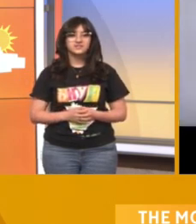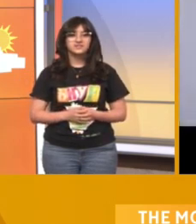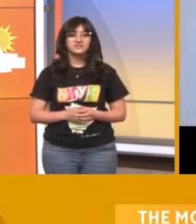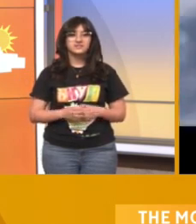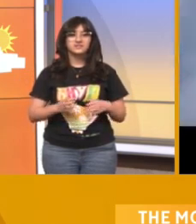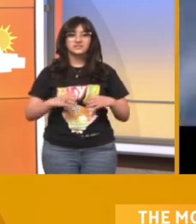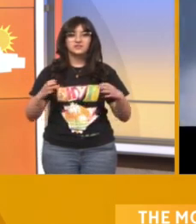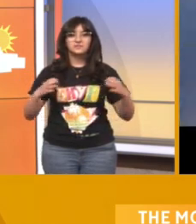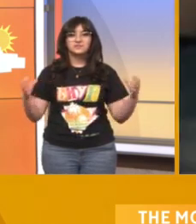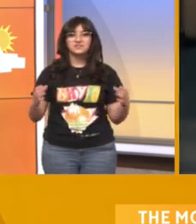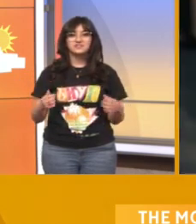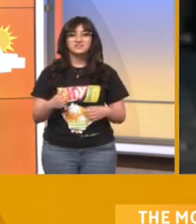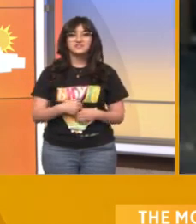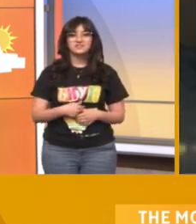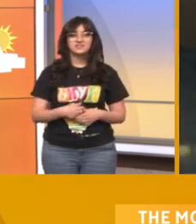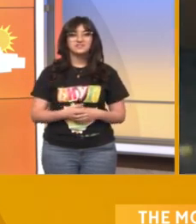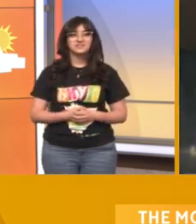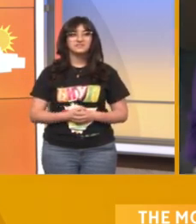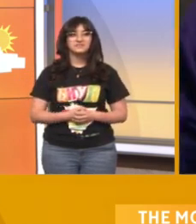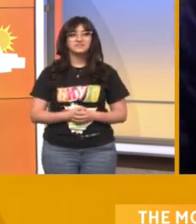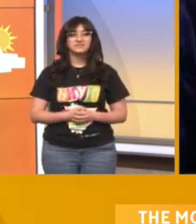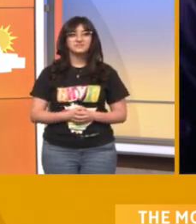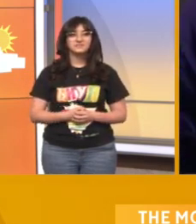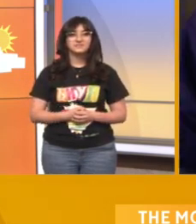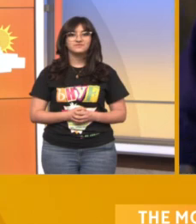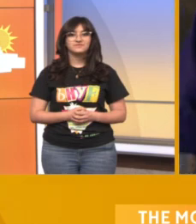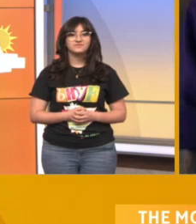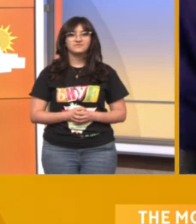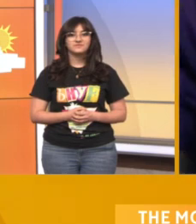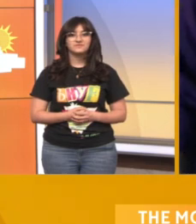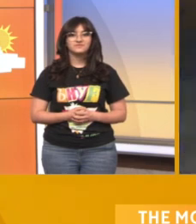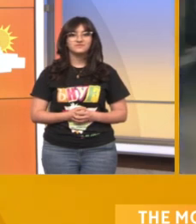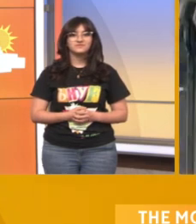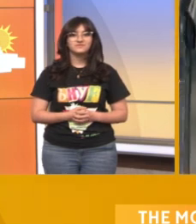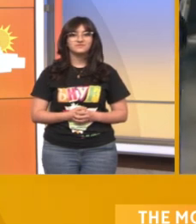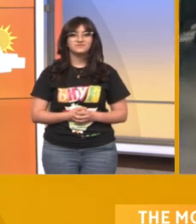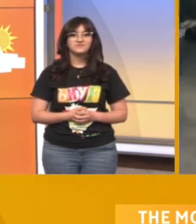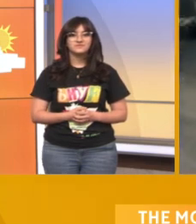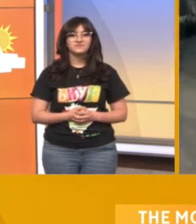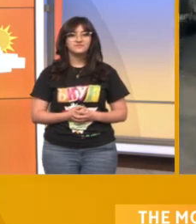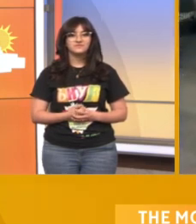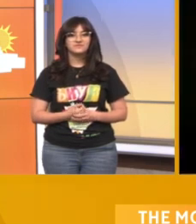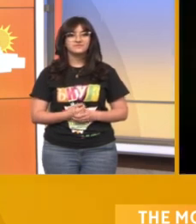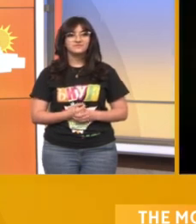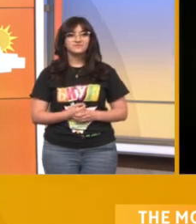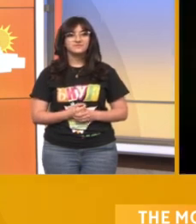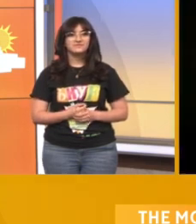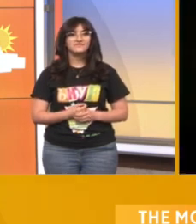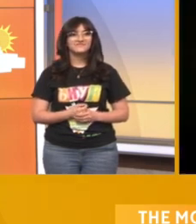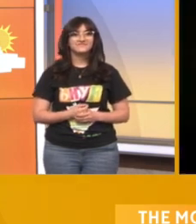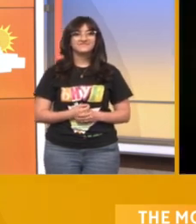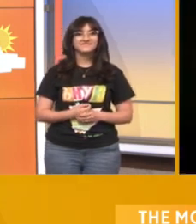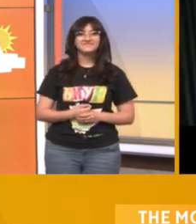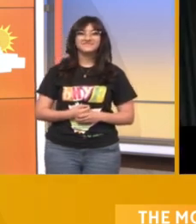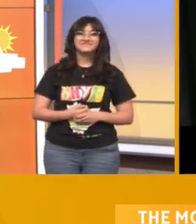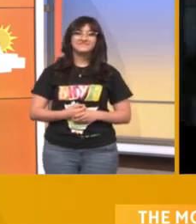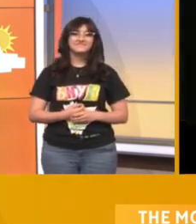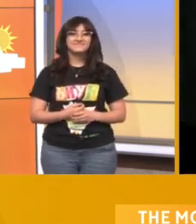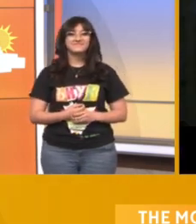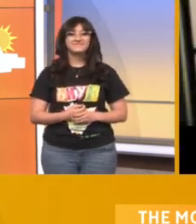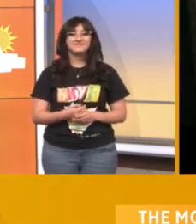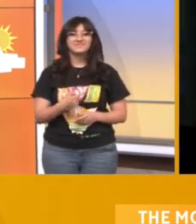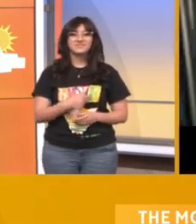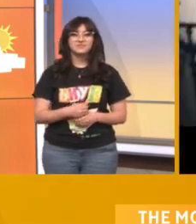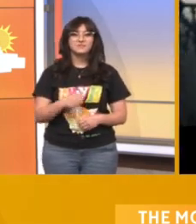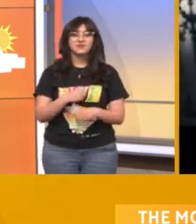been a part of, and I really have been so appreciative to be able to lend my work